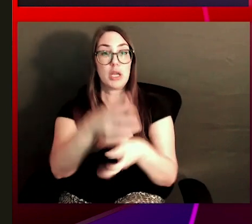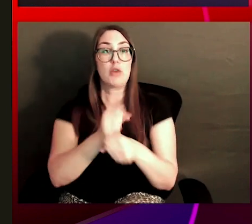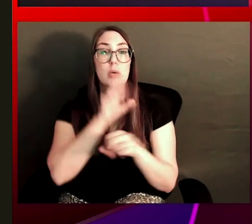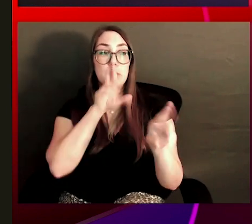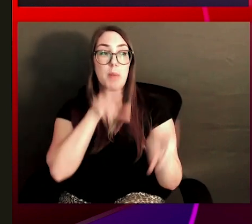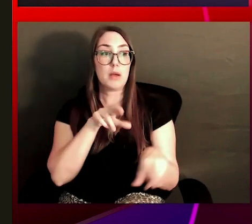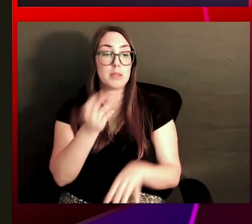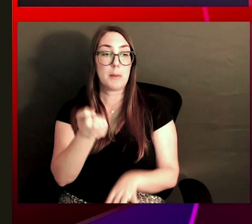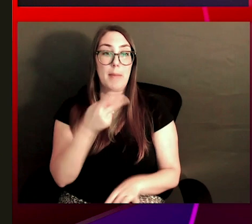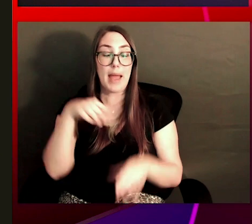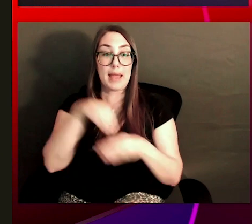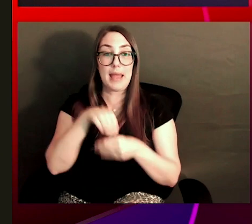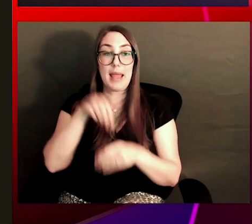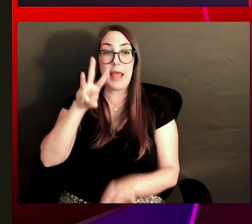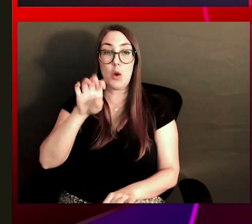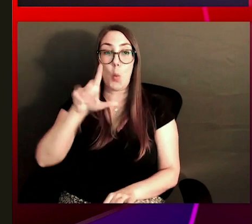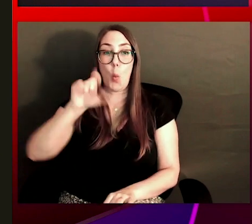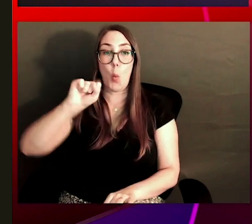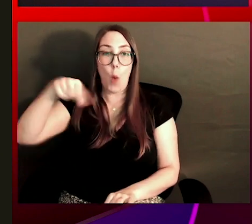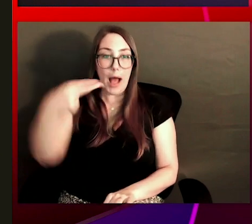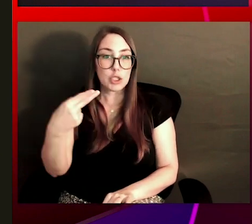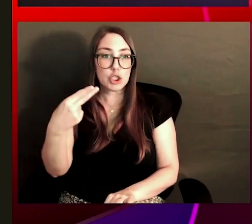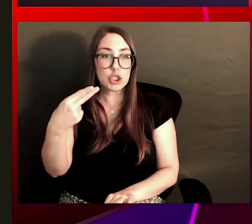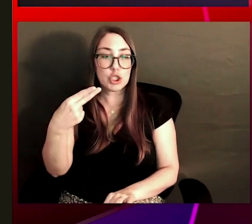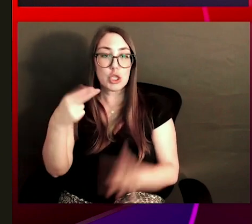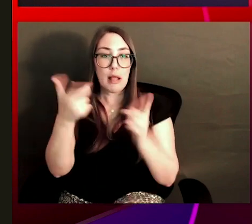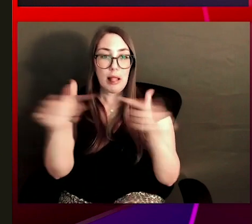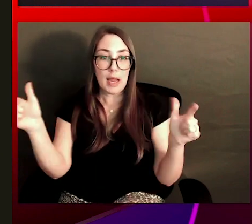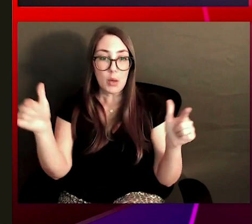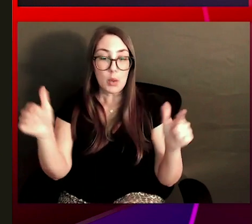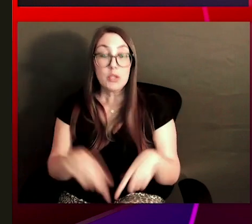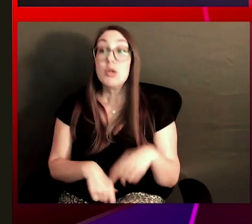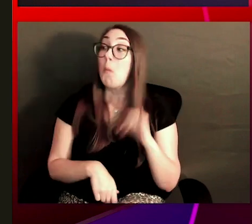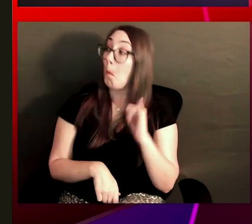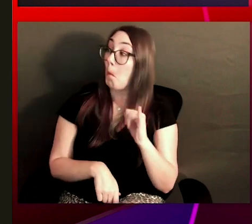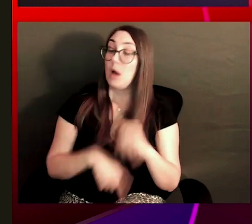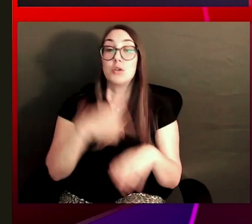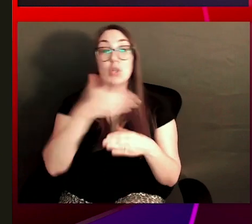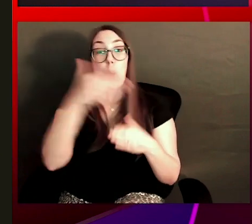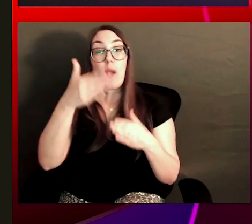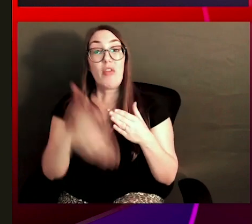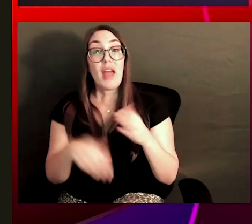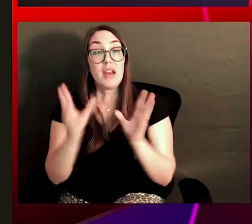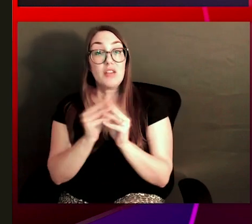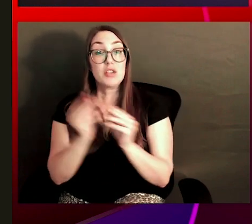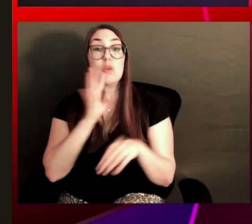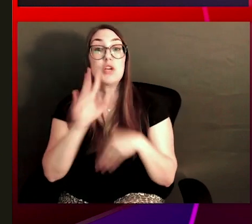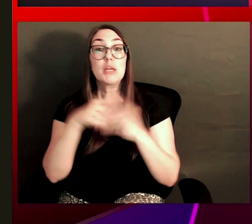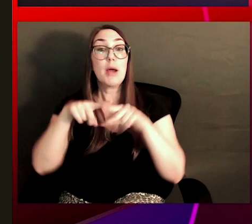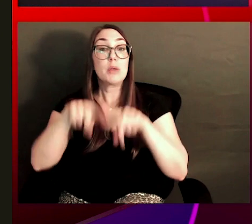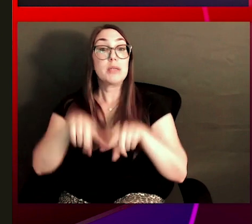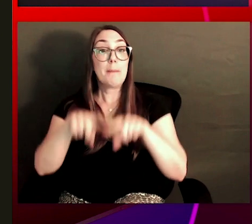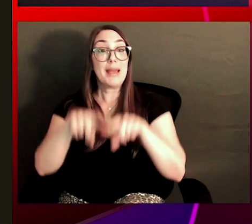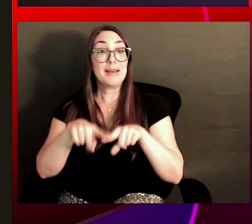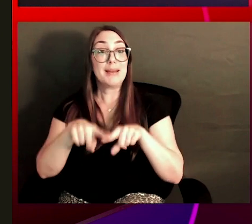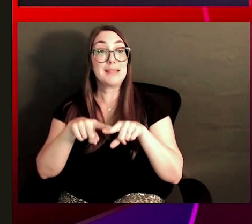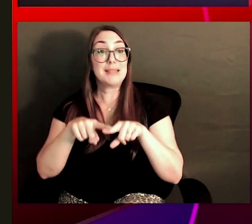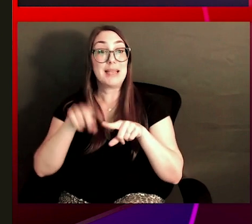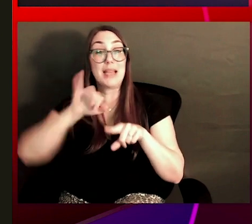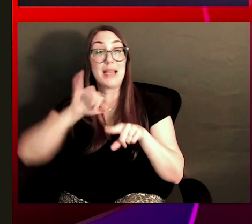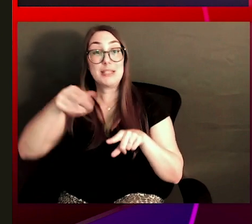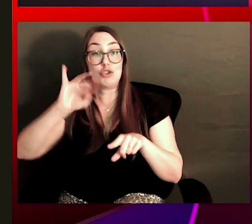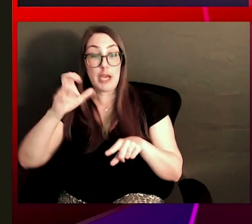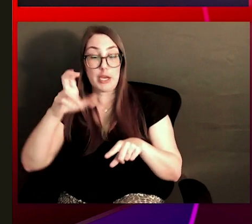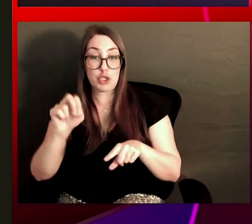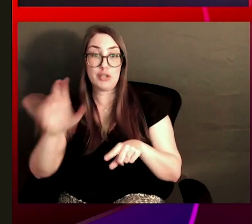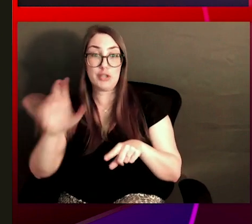Welsh. English to Welsh, okay? So at the end of the session, we started to talk about dependency injection. Right. Which is another feature inside this new